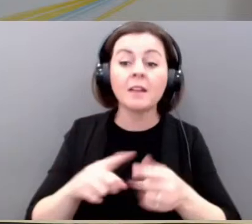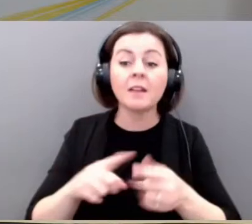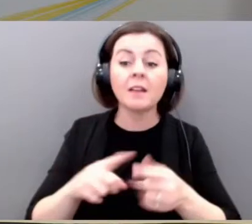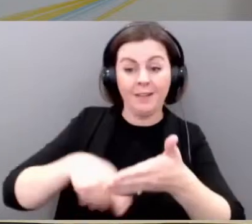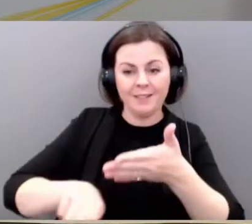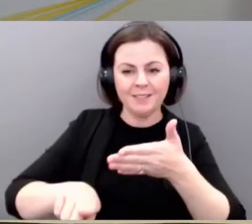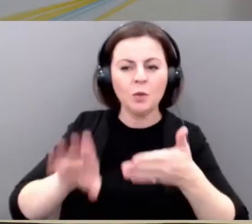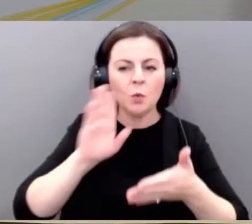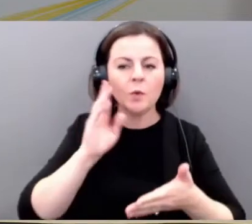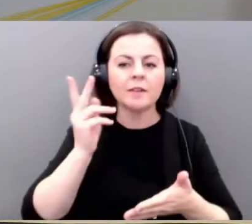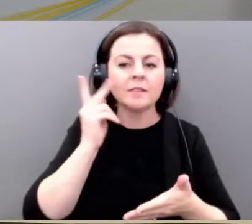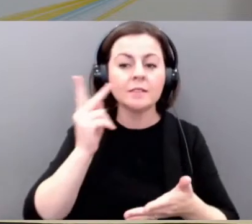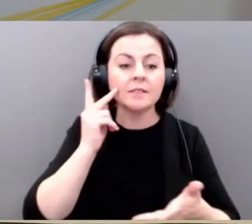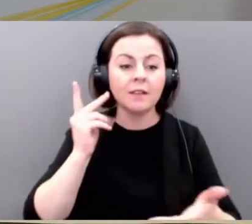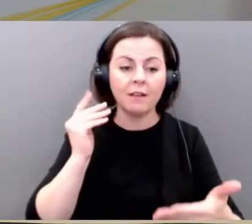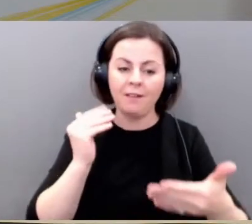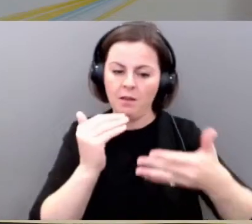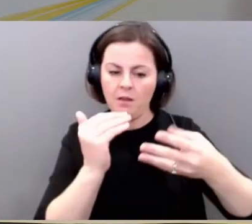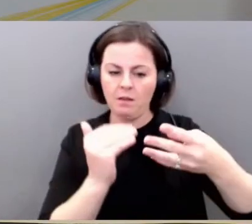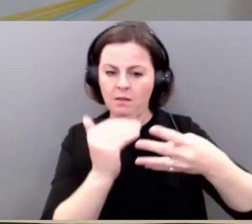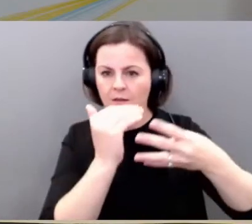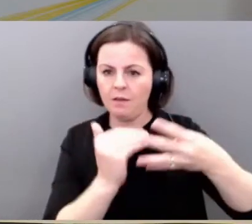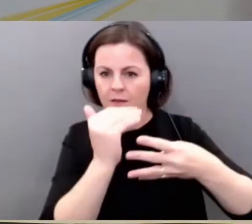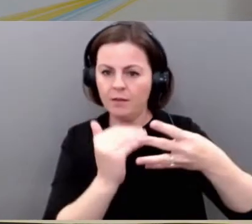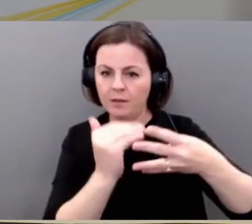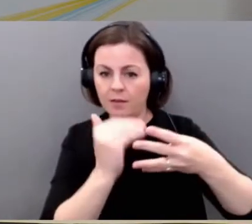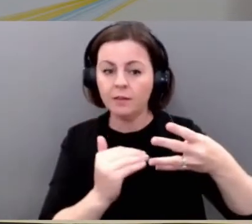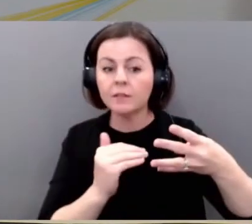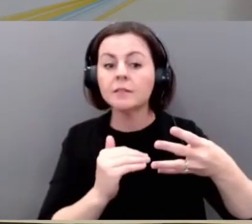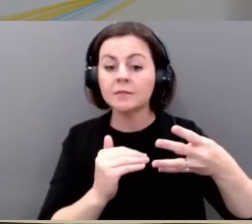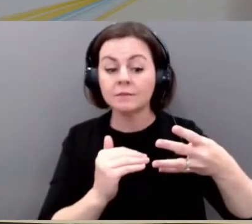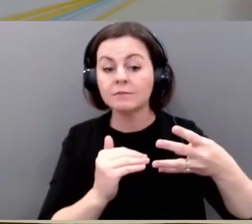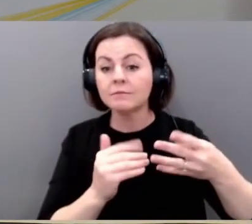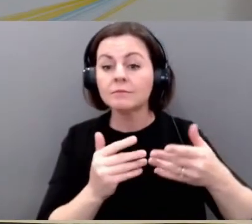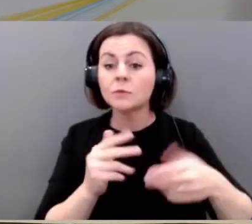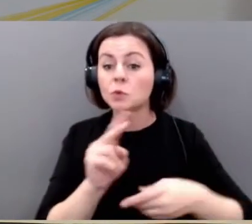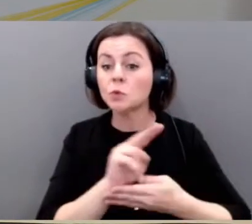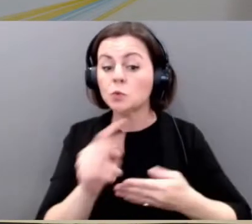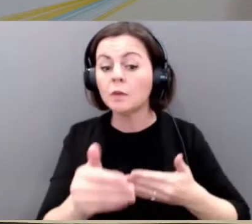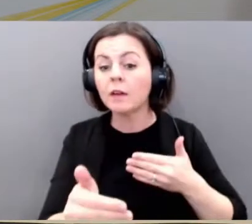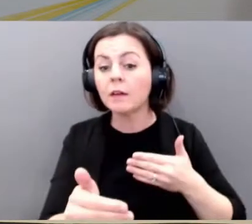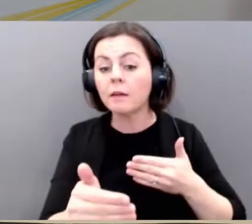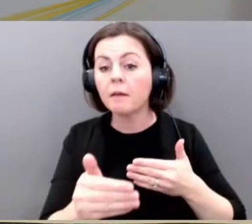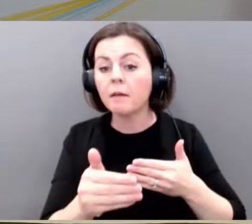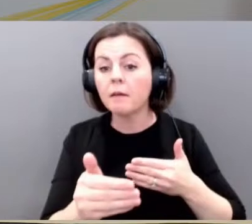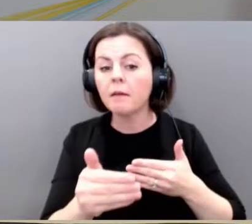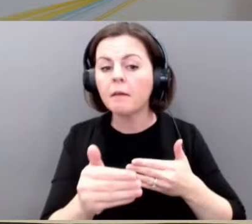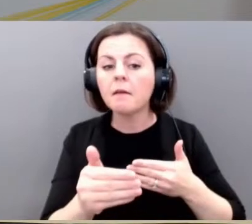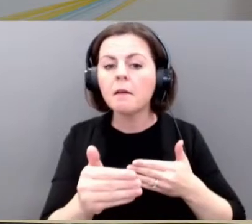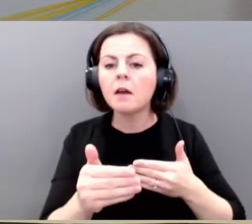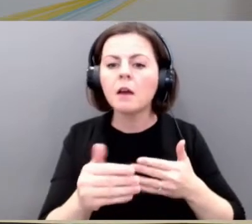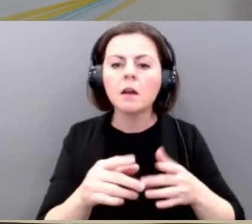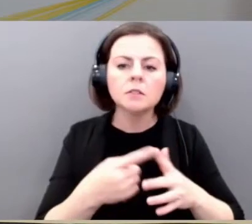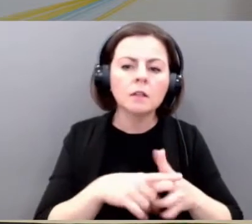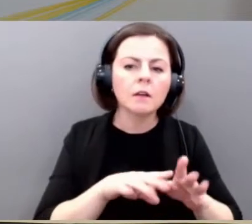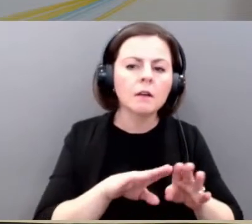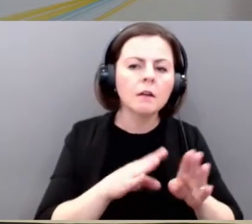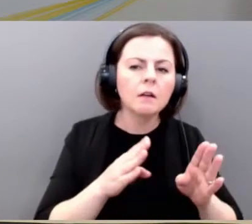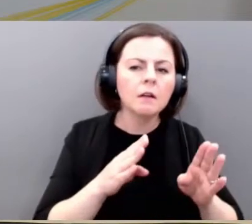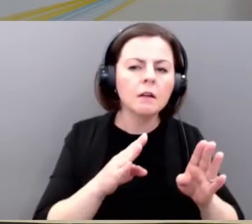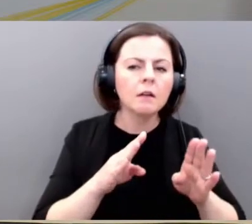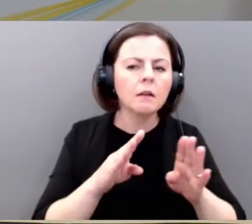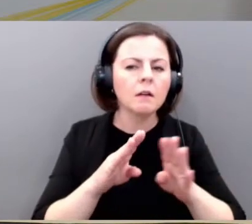of the circuit breaker measures could look like. And we may be able to plug back in, as the Premier said, plug back in